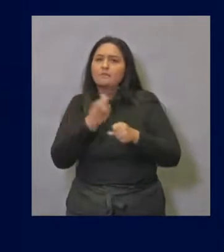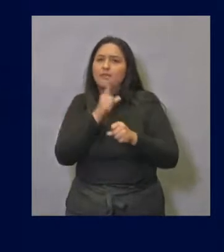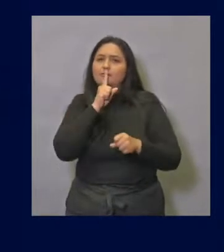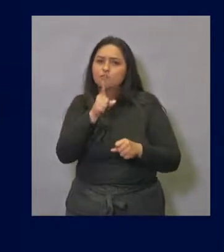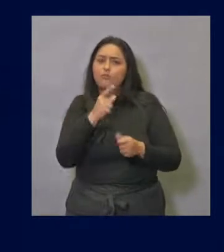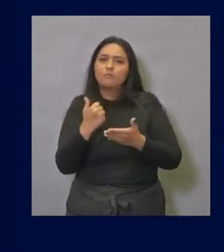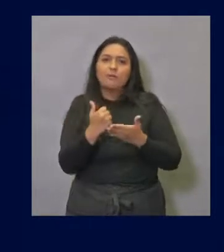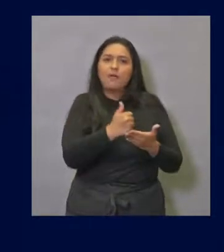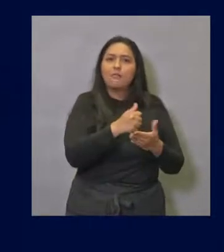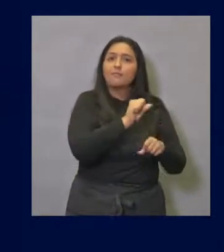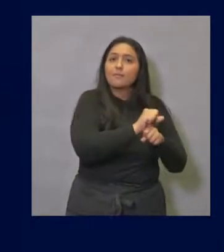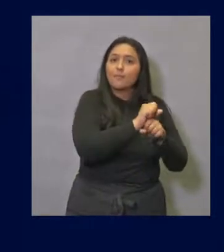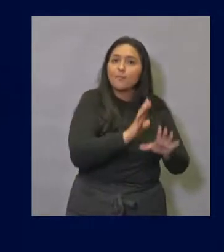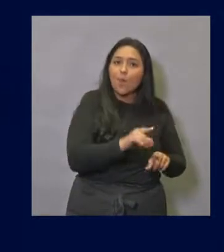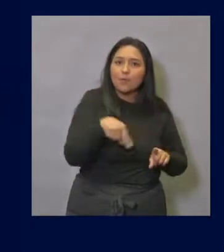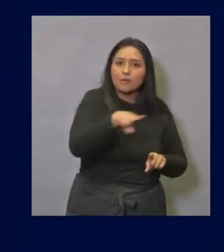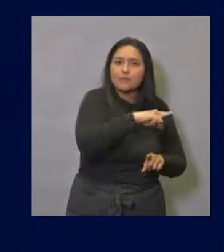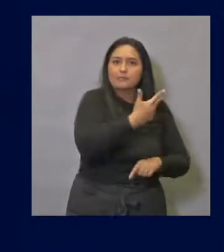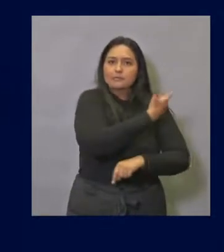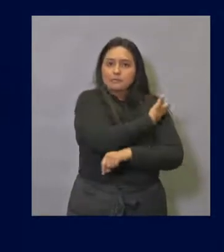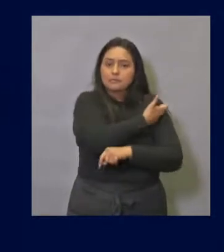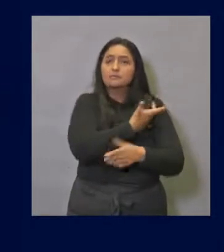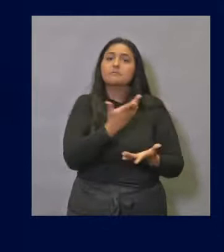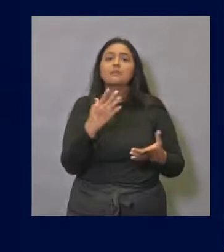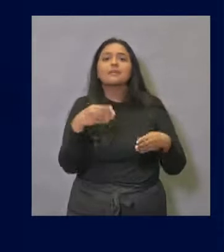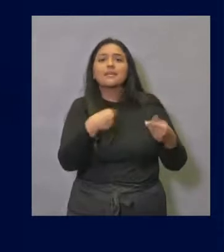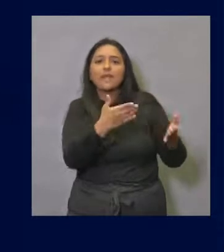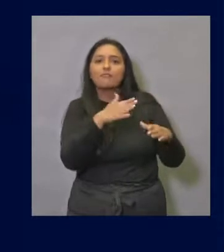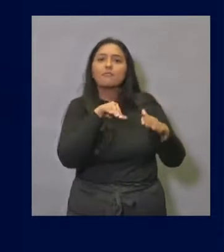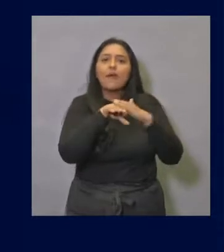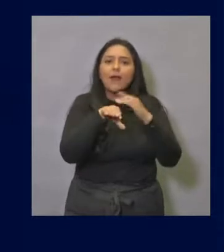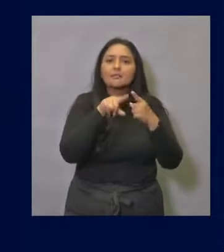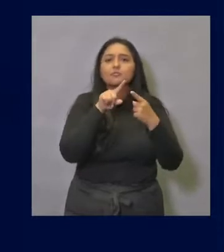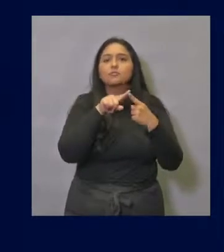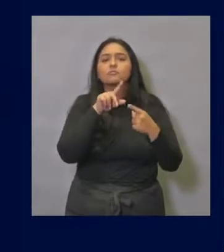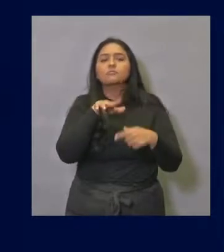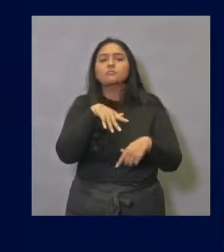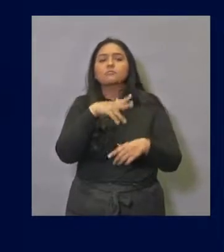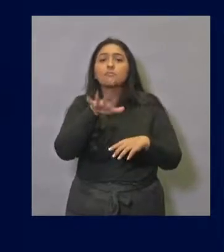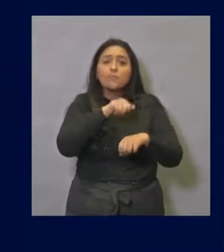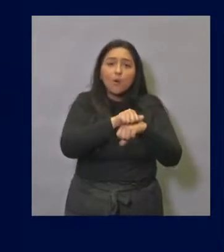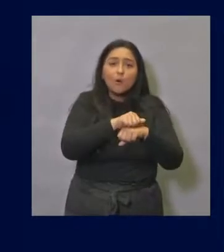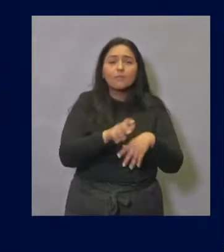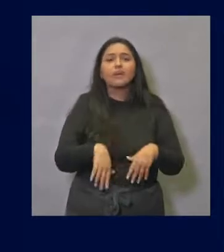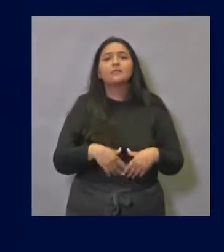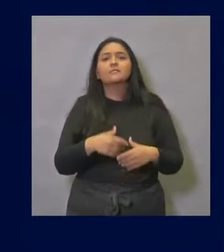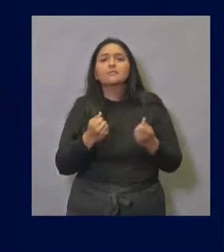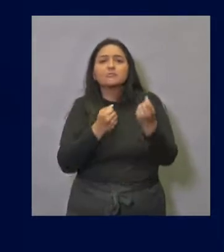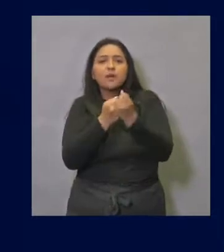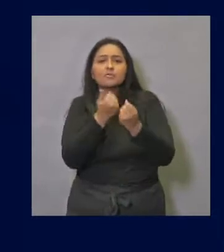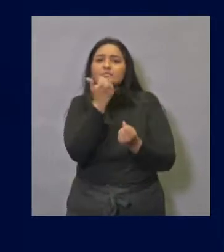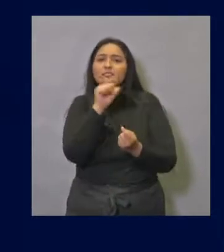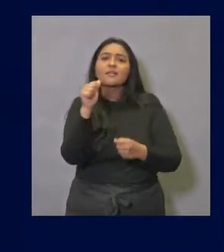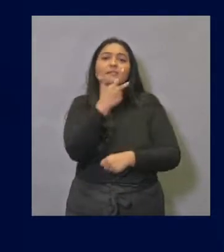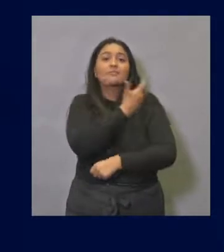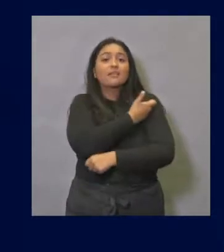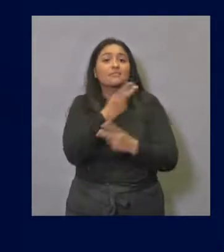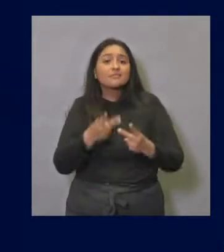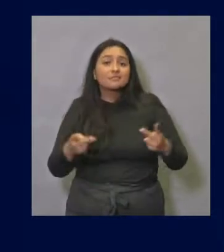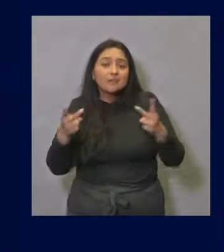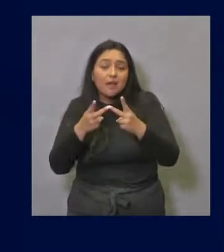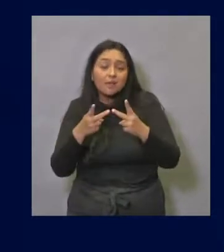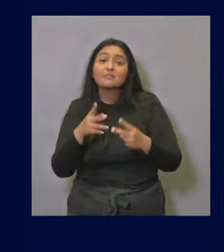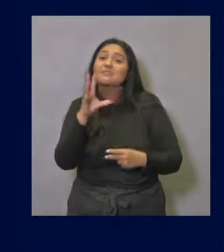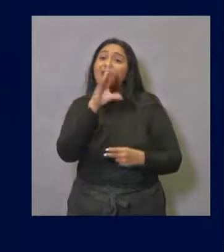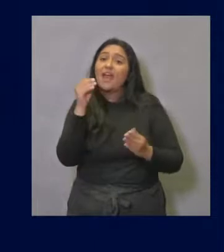by connecting workers to vaccination appointments, sponsoring vaccination sites, and offering paid time off for those